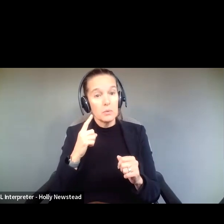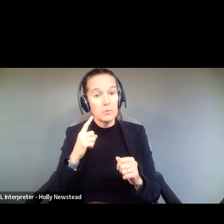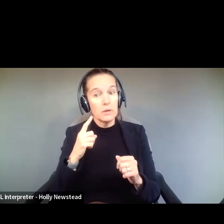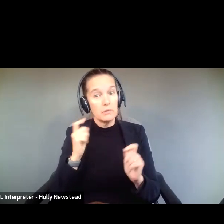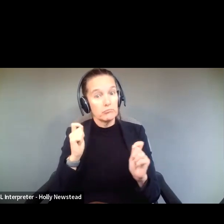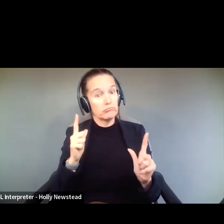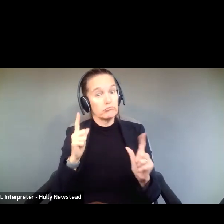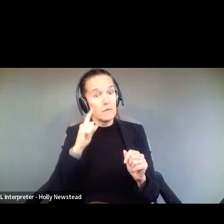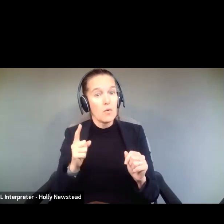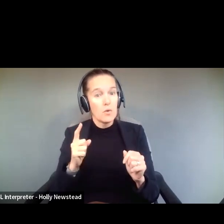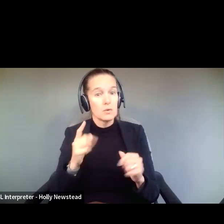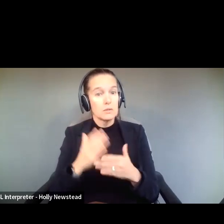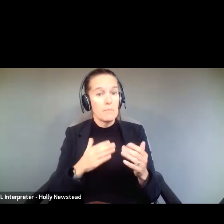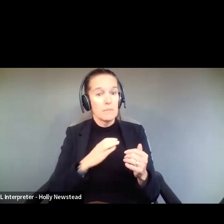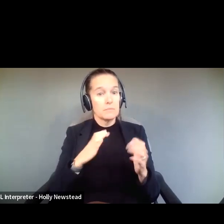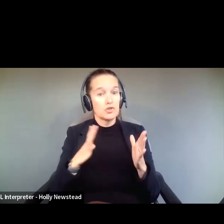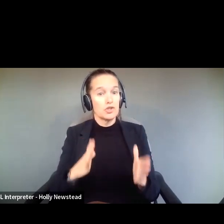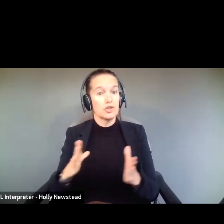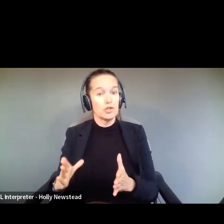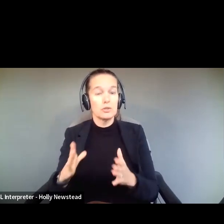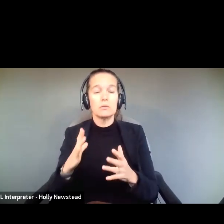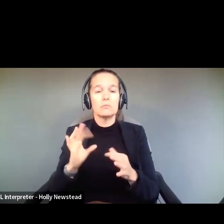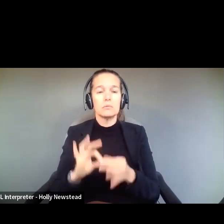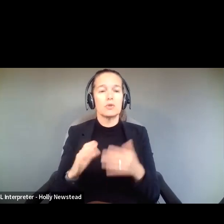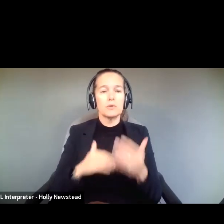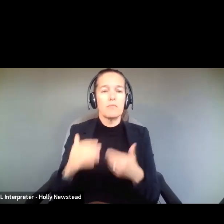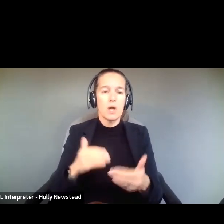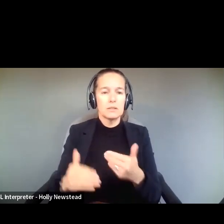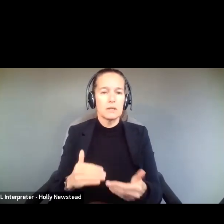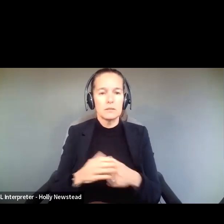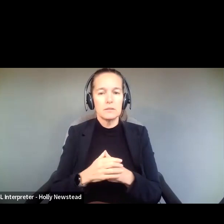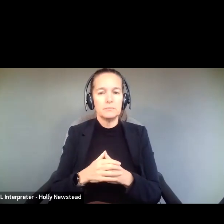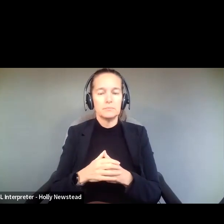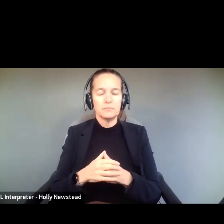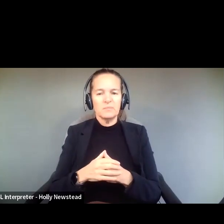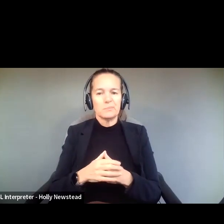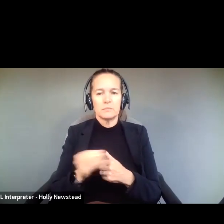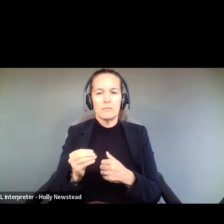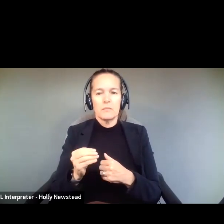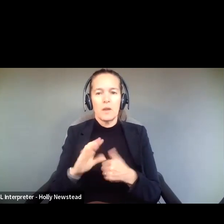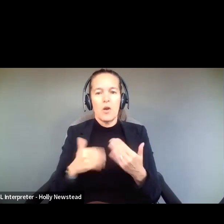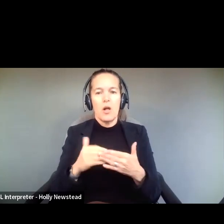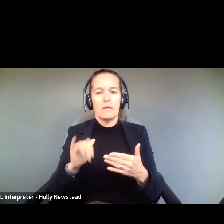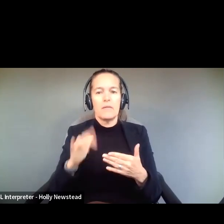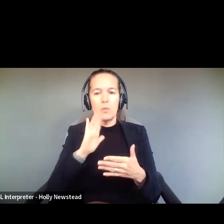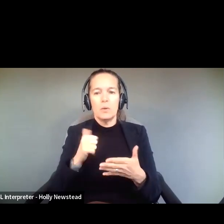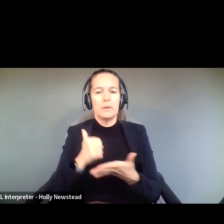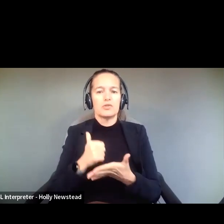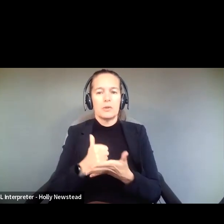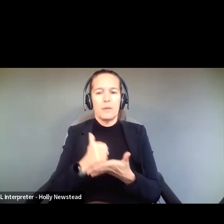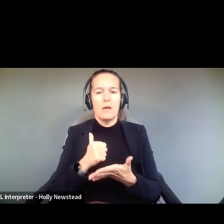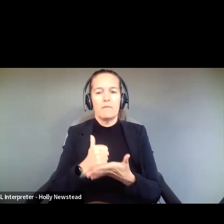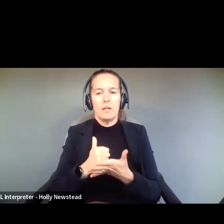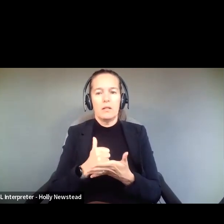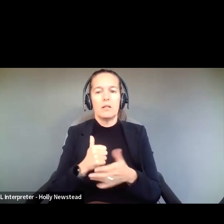for some of the commissioners in terms of process. and it's all going to be extremely helpful